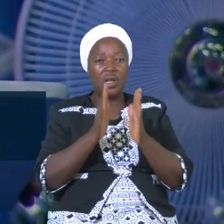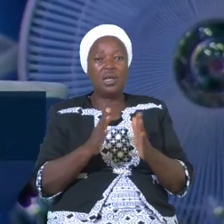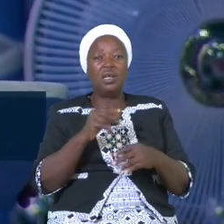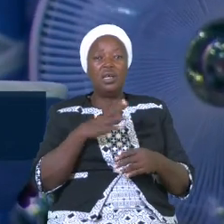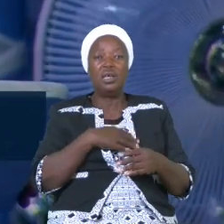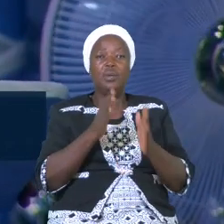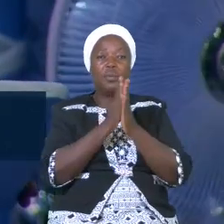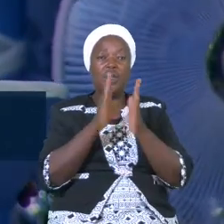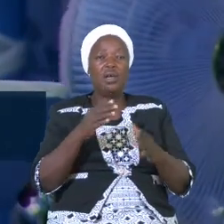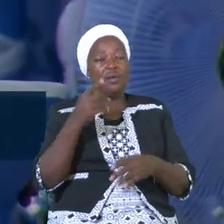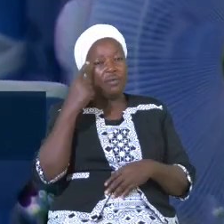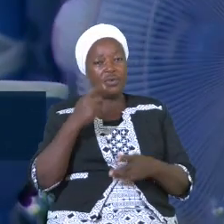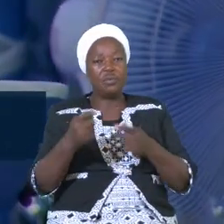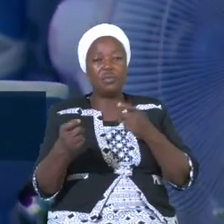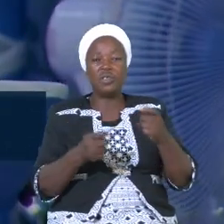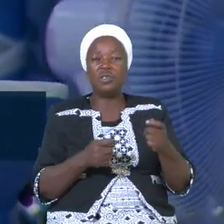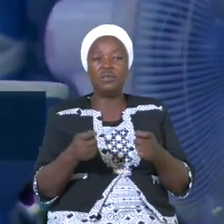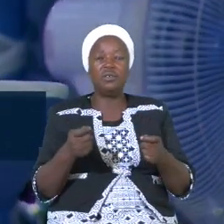dominion